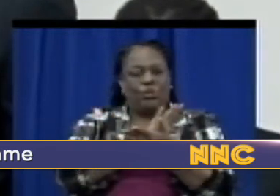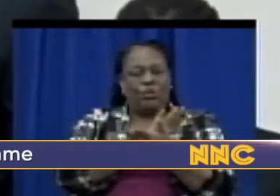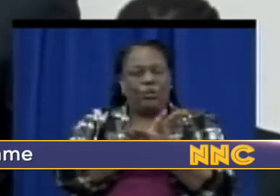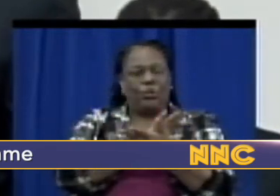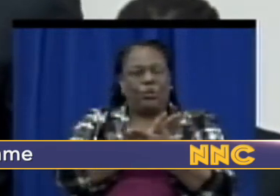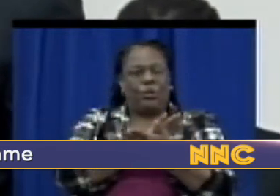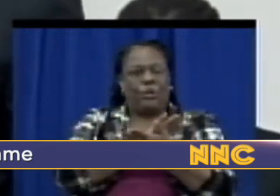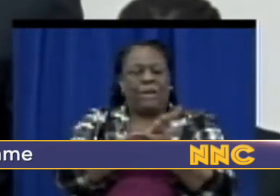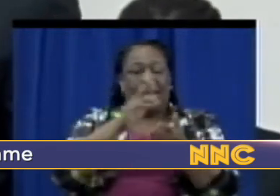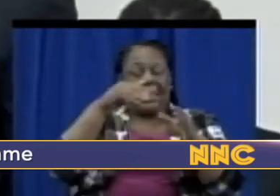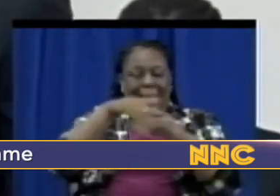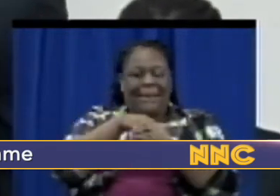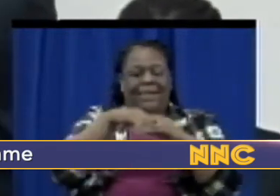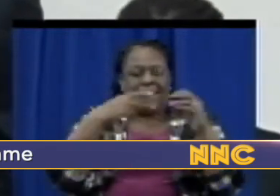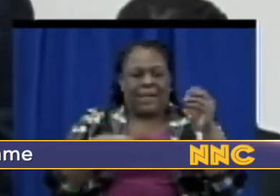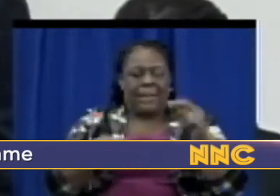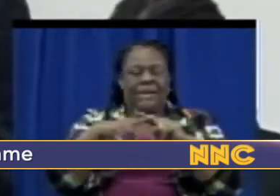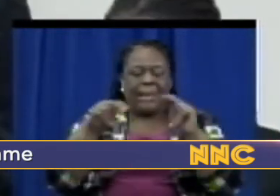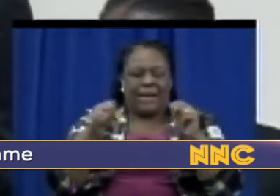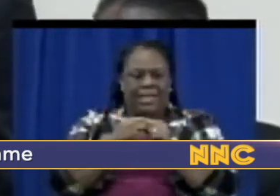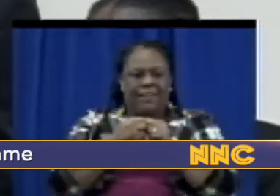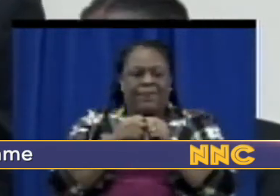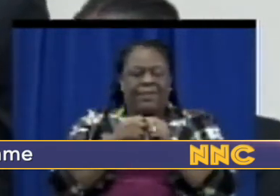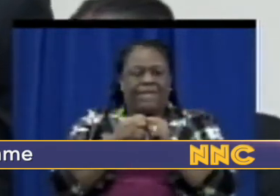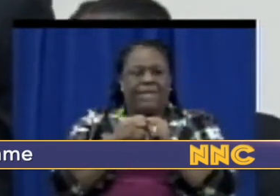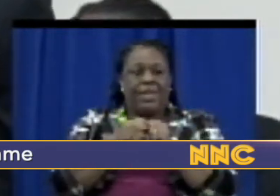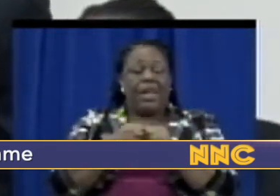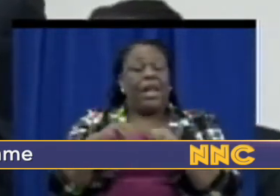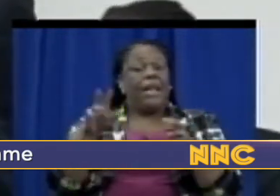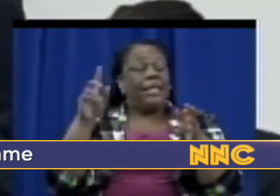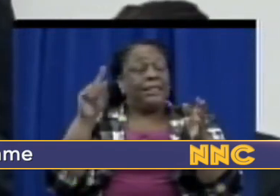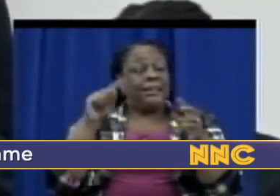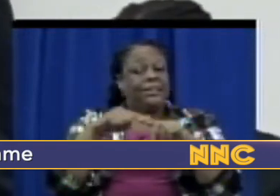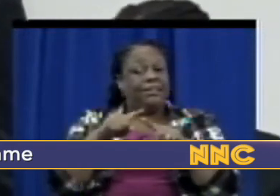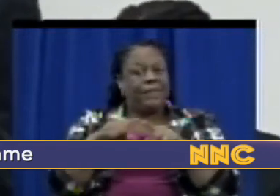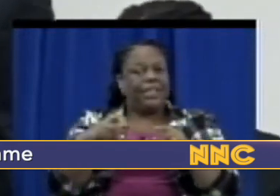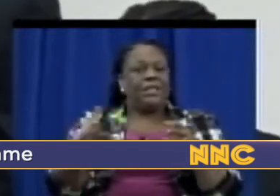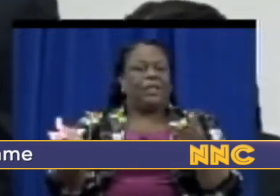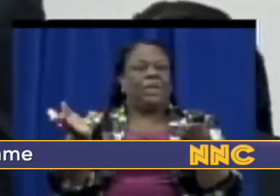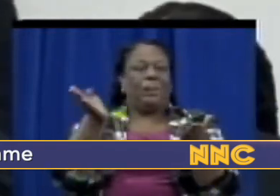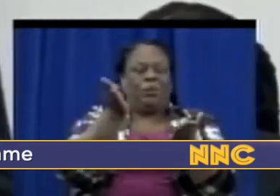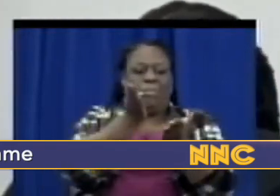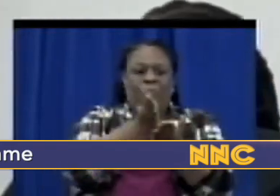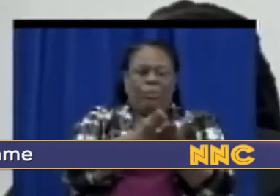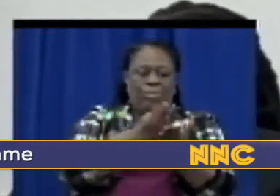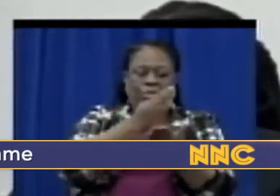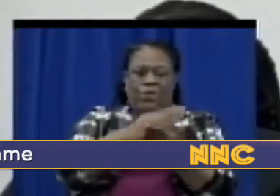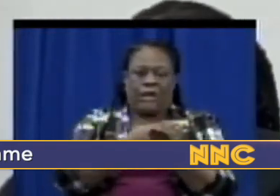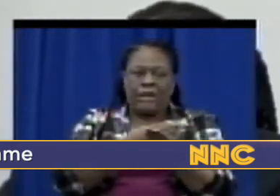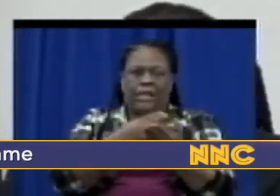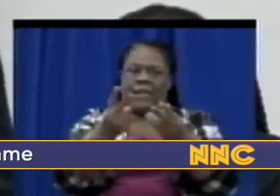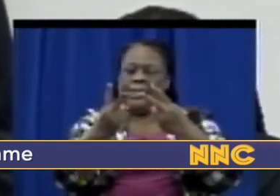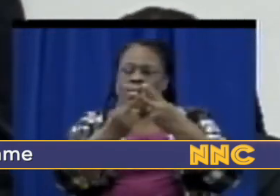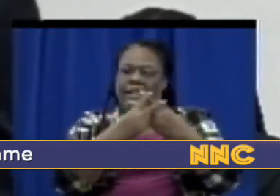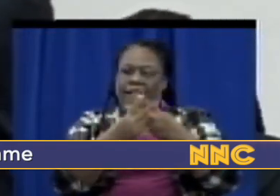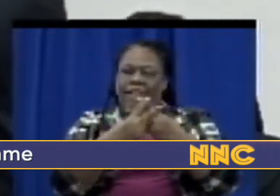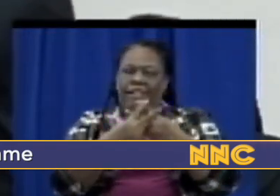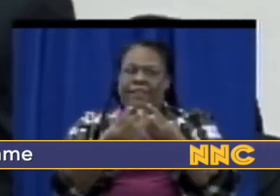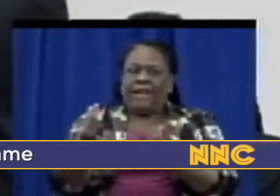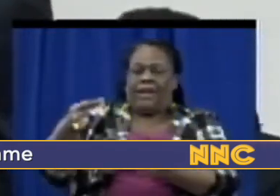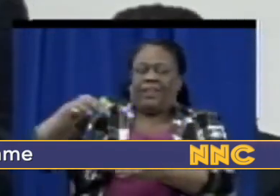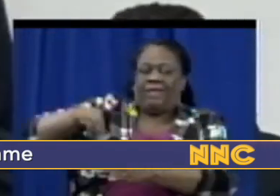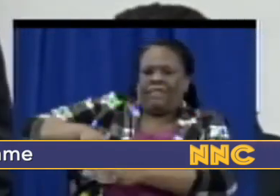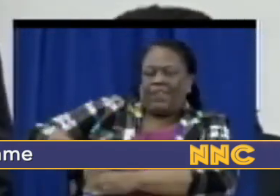in both St. Kitts and NIVIS, covering crucial topics like budgeting, saving, investing,